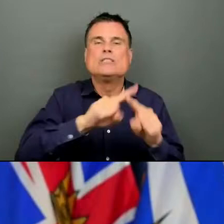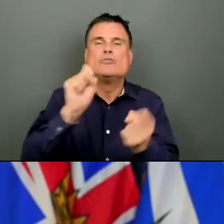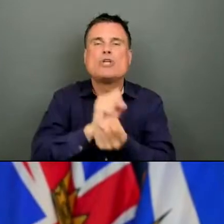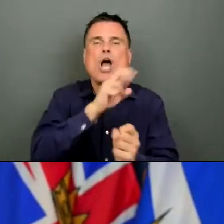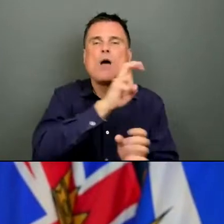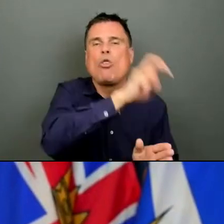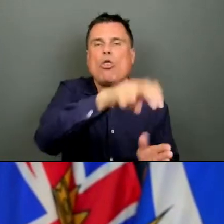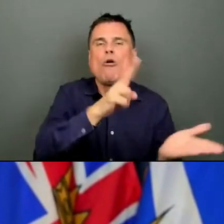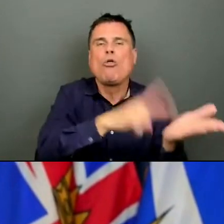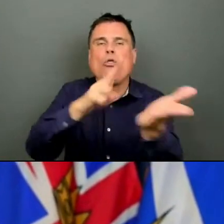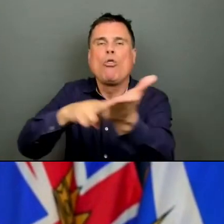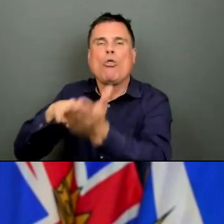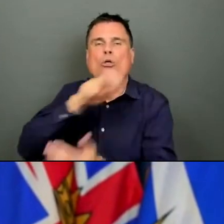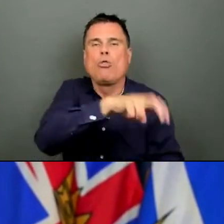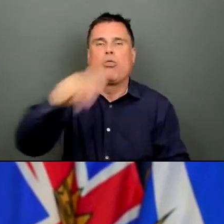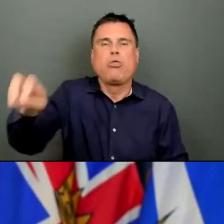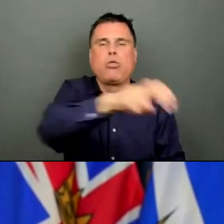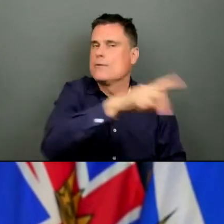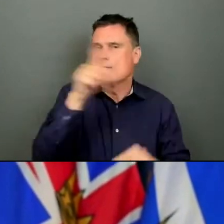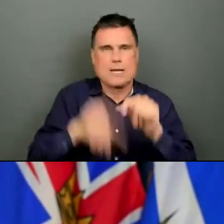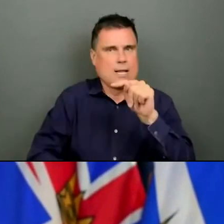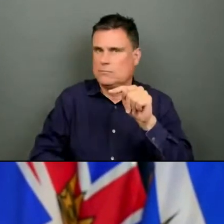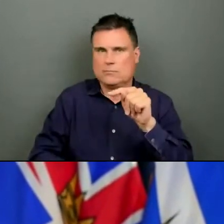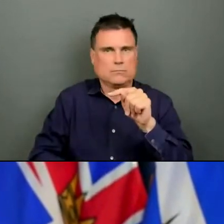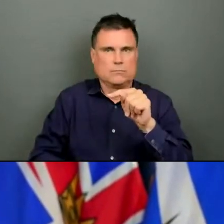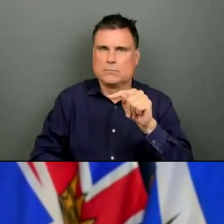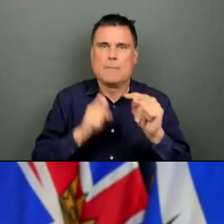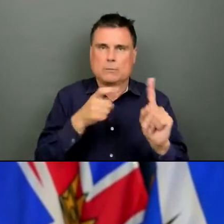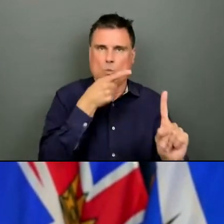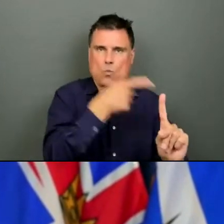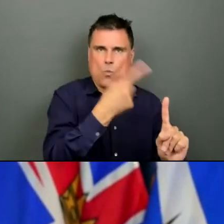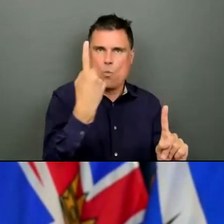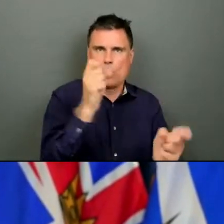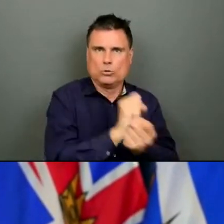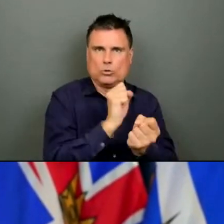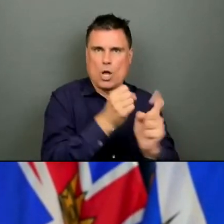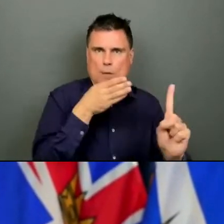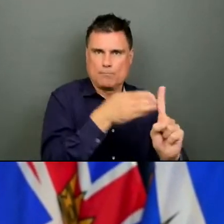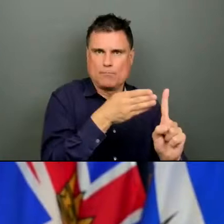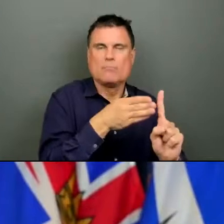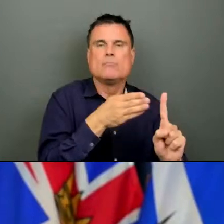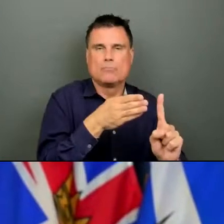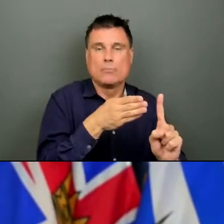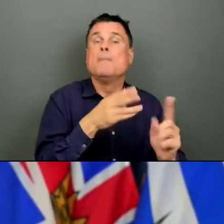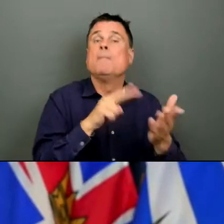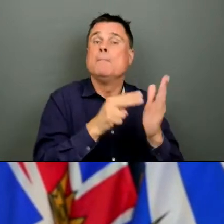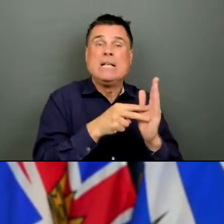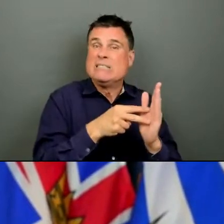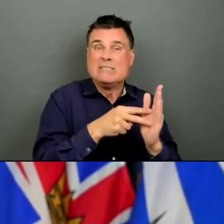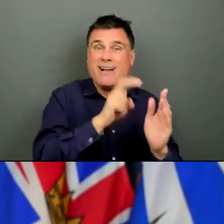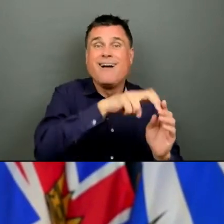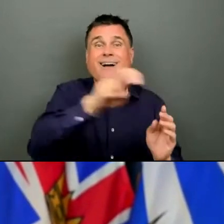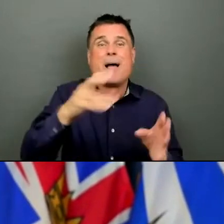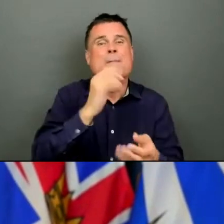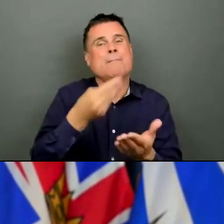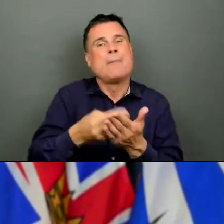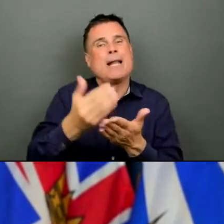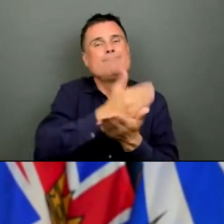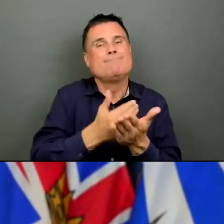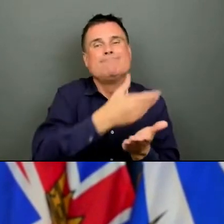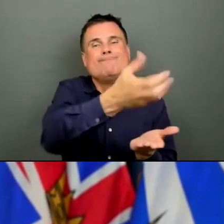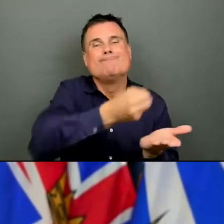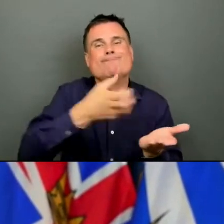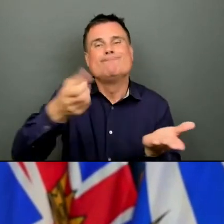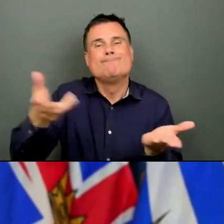in Canada by the speed with which we did it and by wage leveling that happened. And we intend, it's our intention to continue that, and that's the